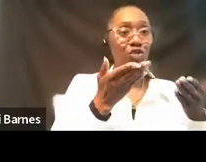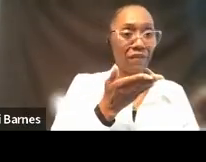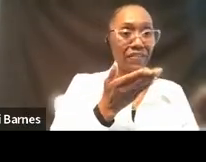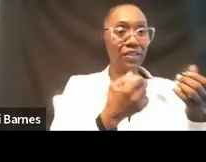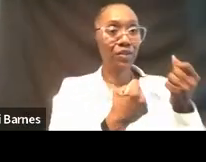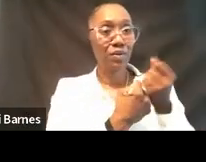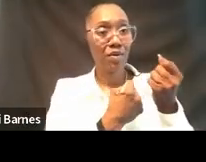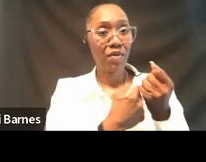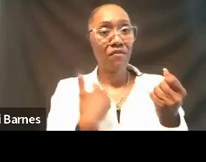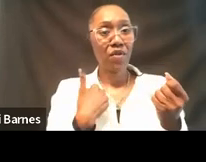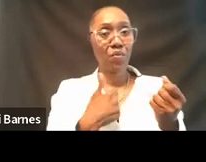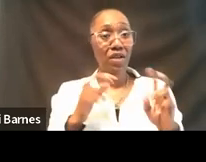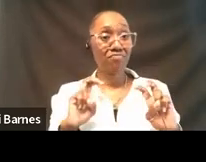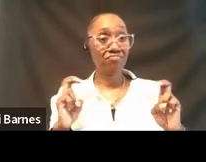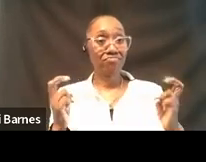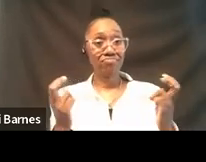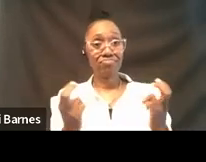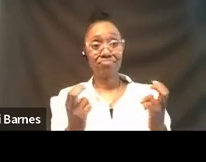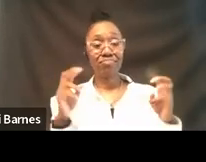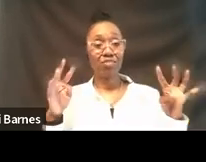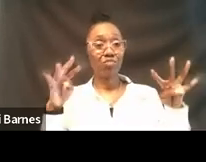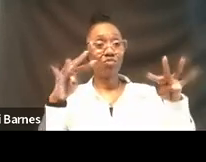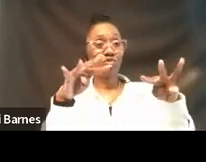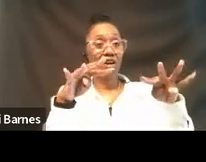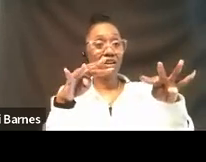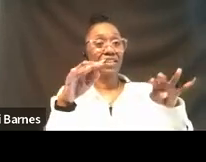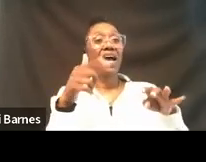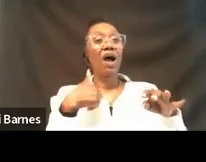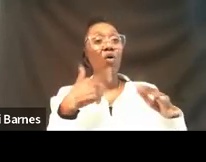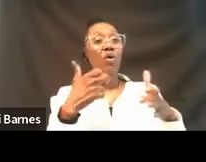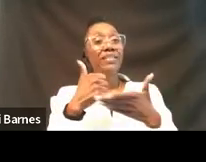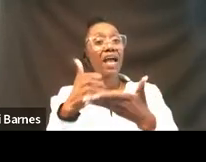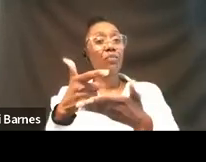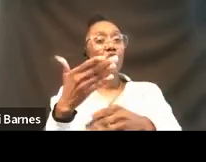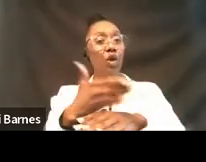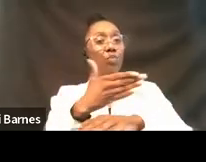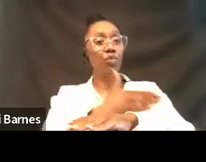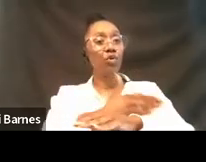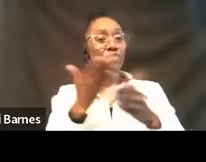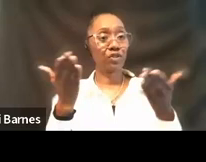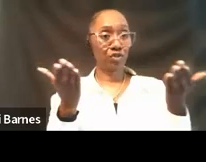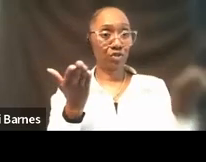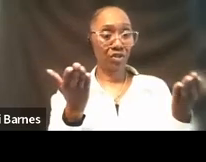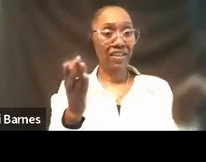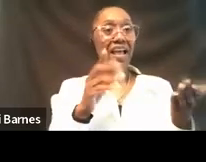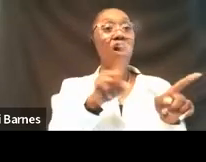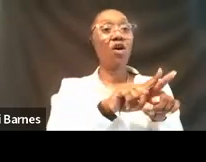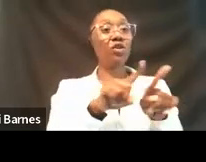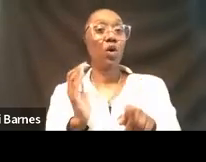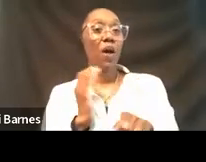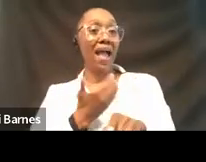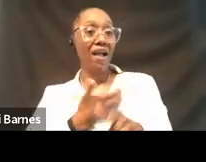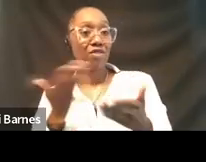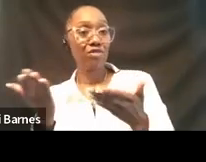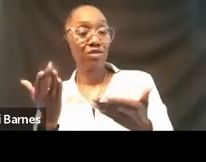here together, I want to help you figure out ways that you can improve your service and how by improving our own services, we are better able to serve